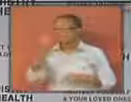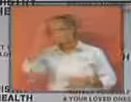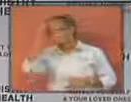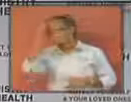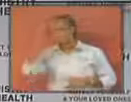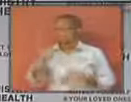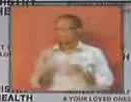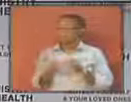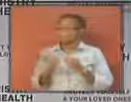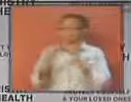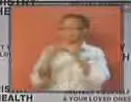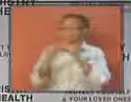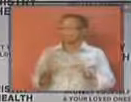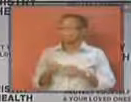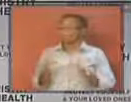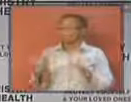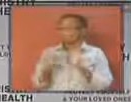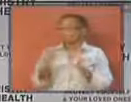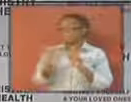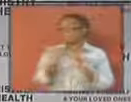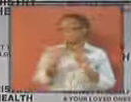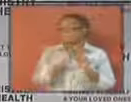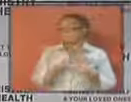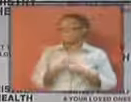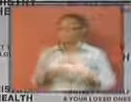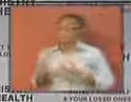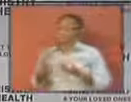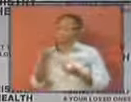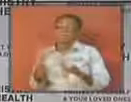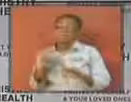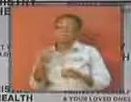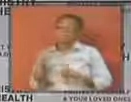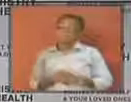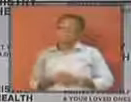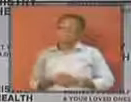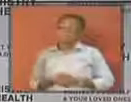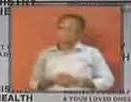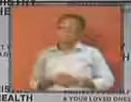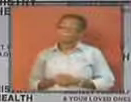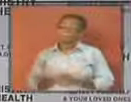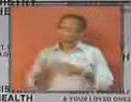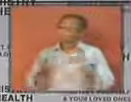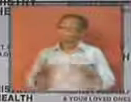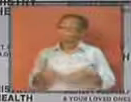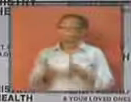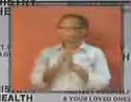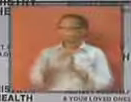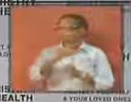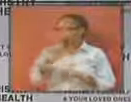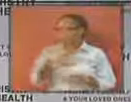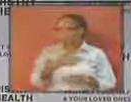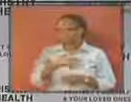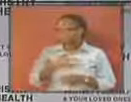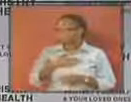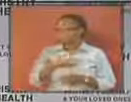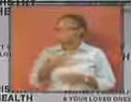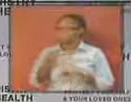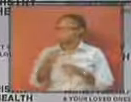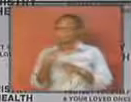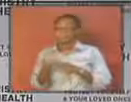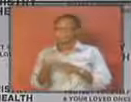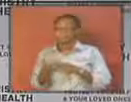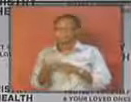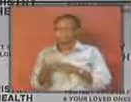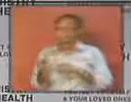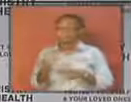please keep your questions brief. Sometimes we get a comment with a question. We just want to give as many people a chance to ask